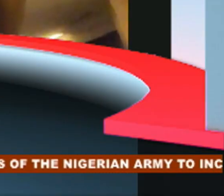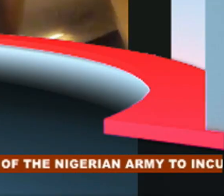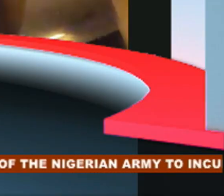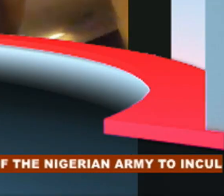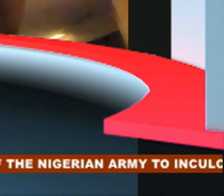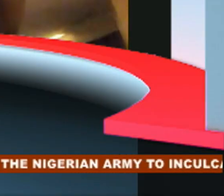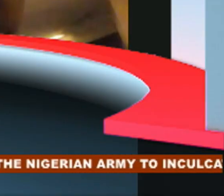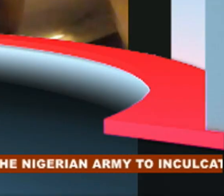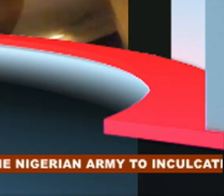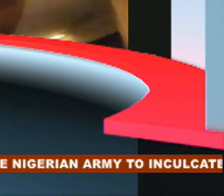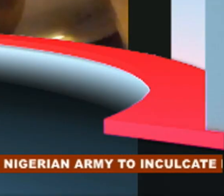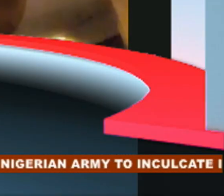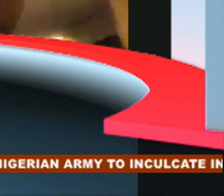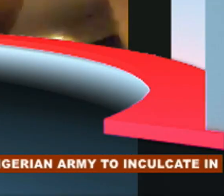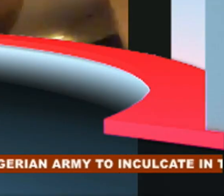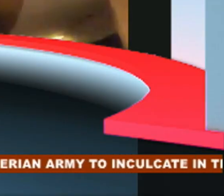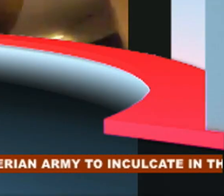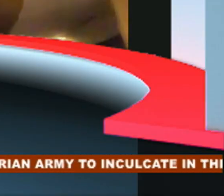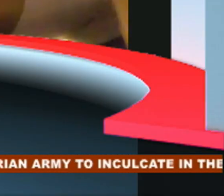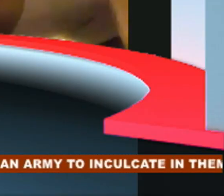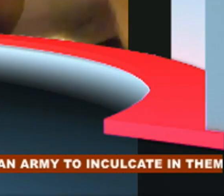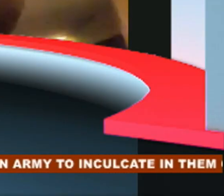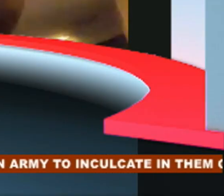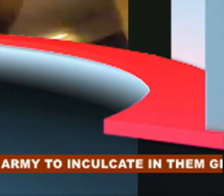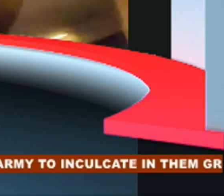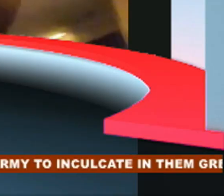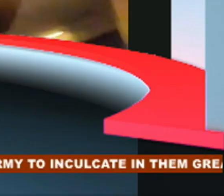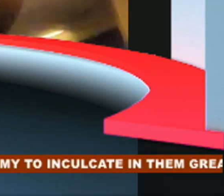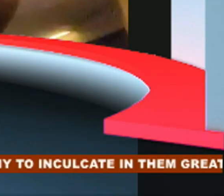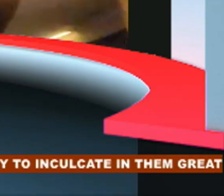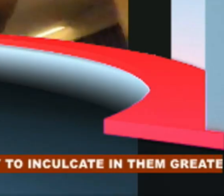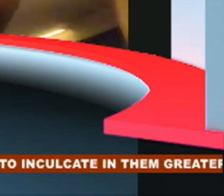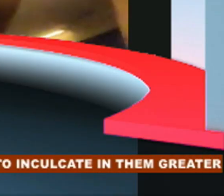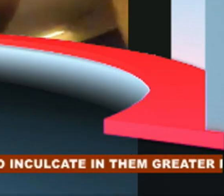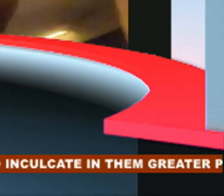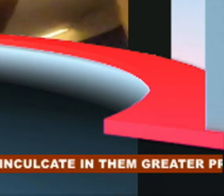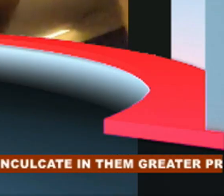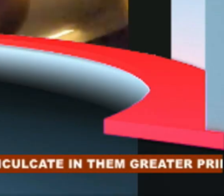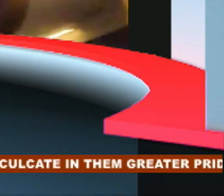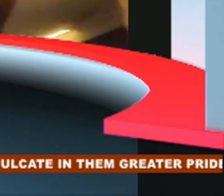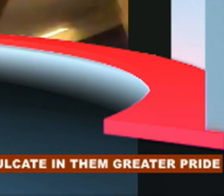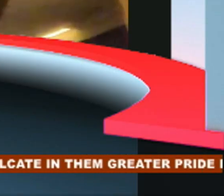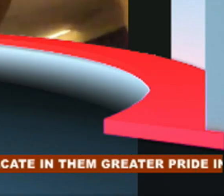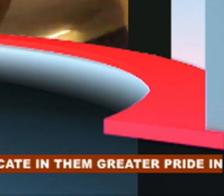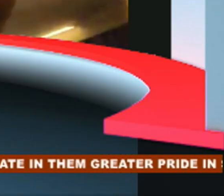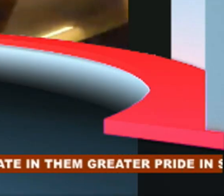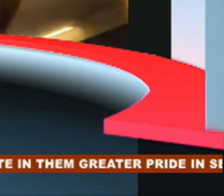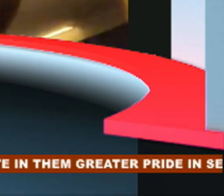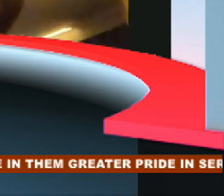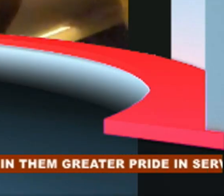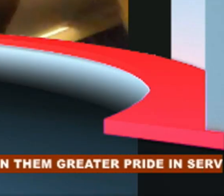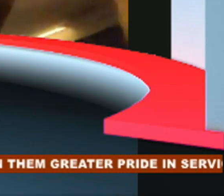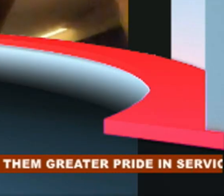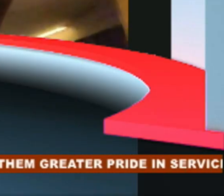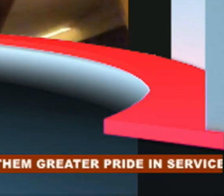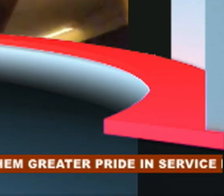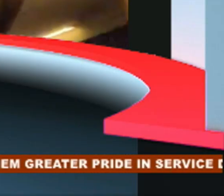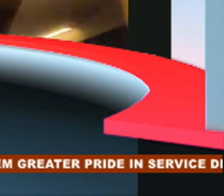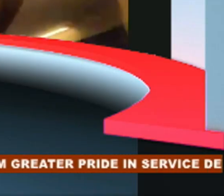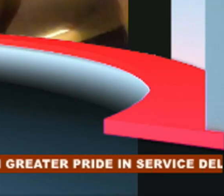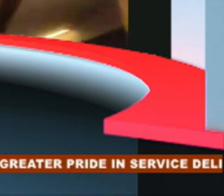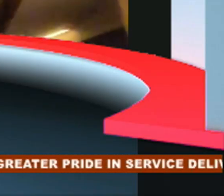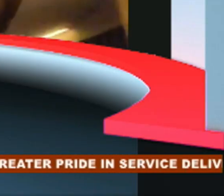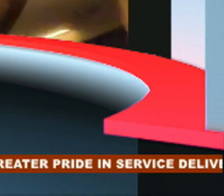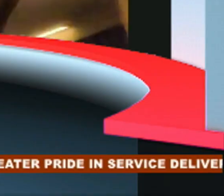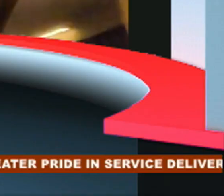Sudan. We're all moving to Aswan tomorrow morning with the ambassador. We already have a team. I'm moving with the